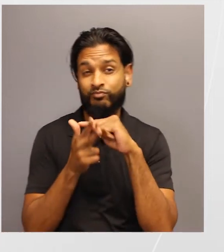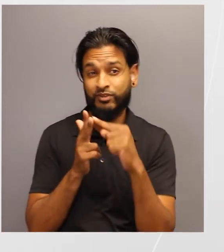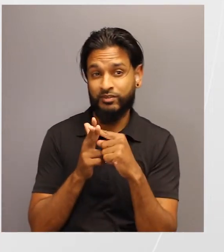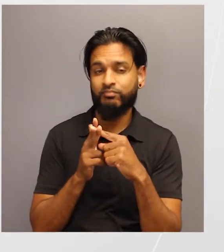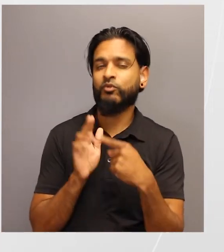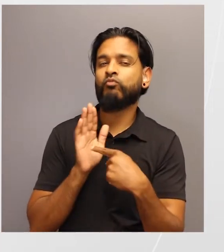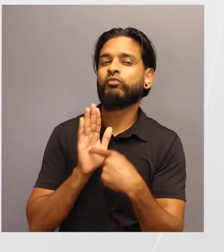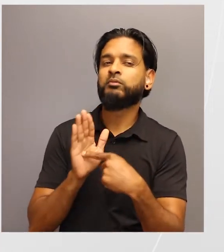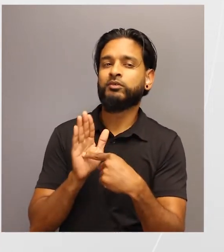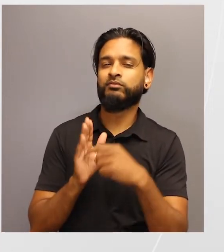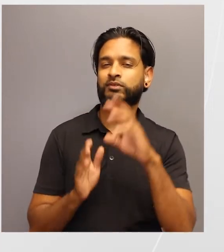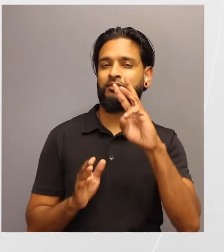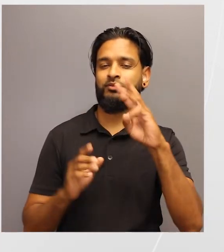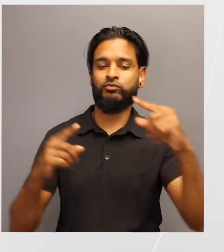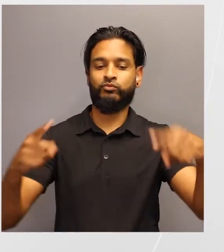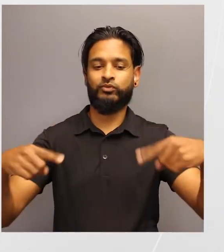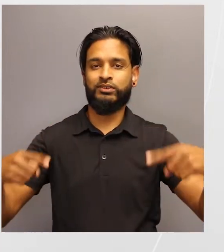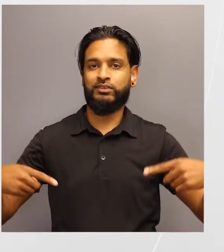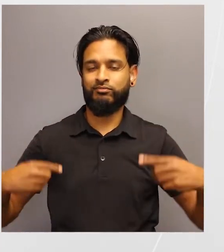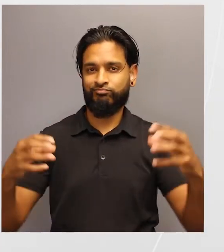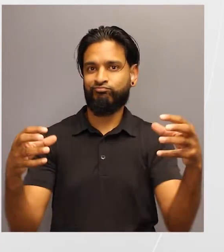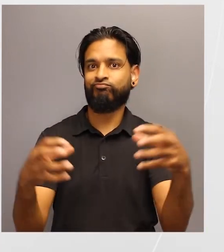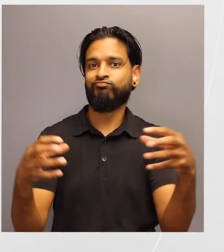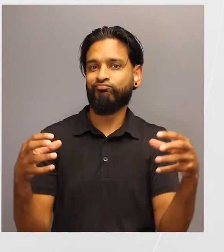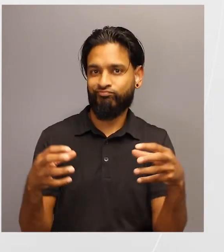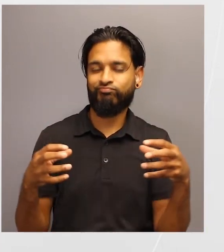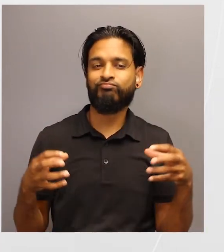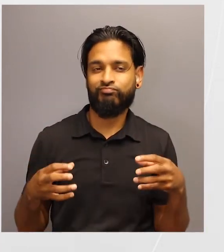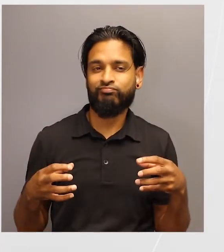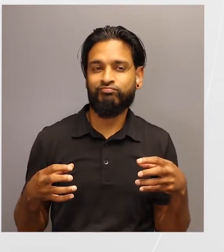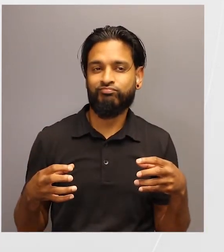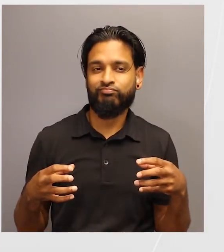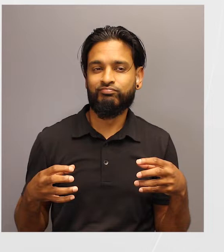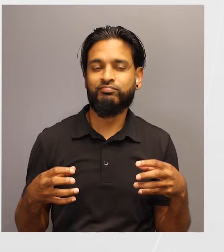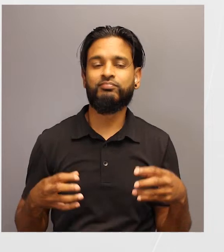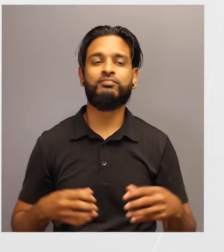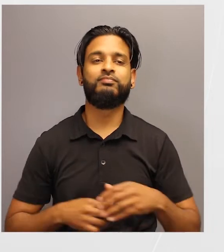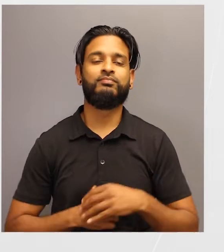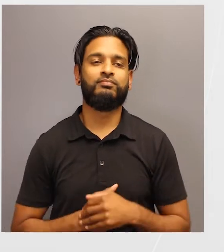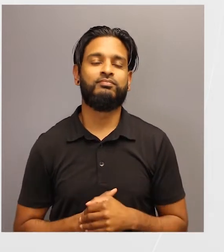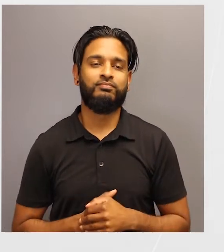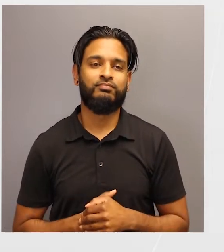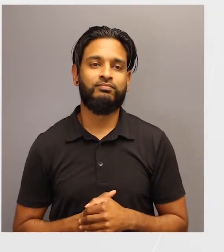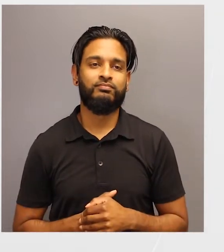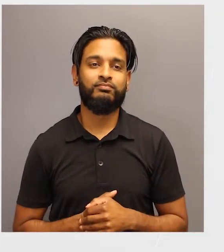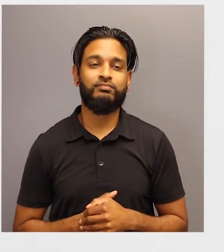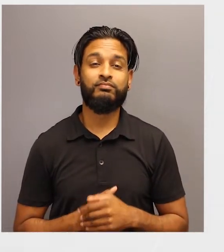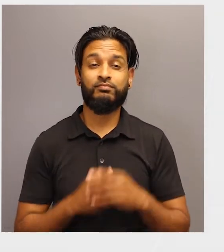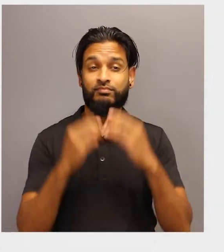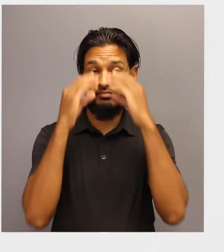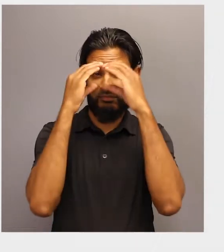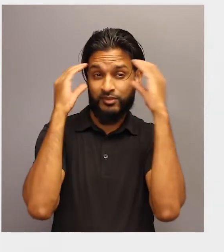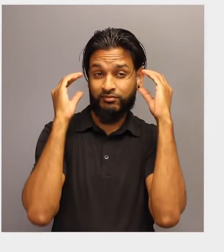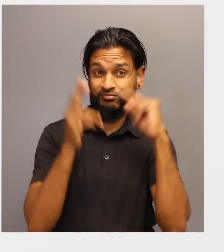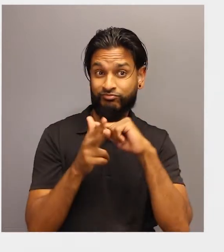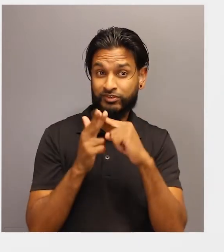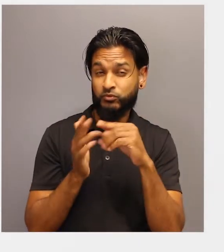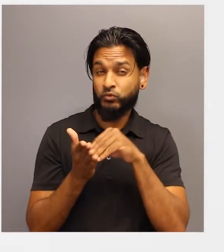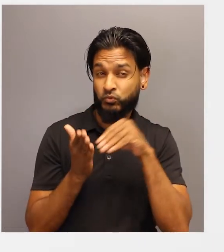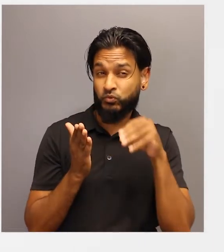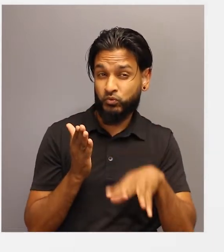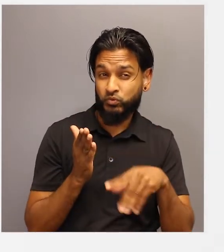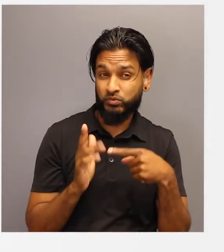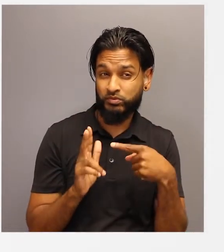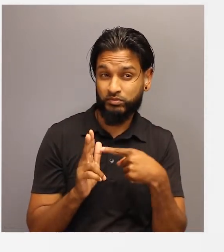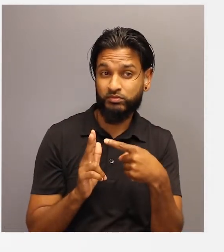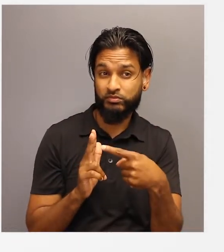the six wheels of the rover and are sequentially in a line, front to back. The blindfolded rover students have their hands placed on the